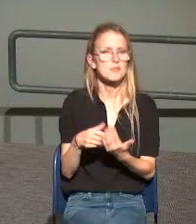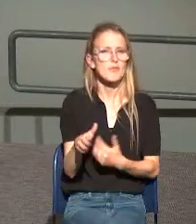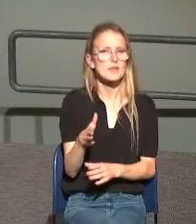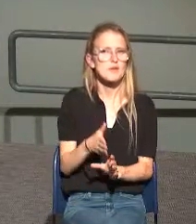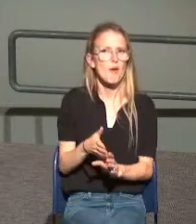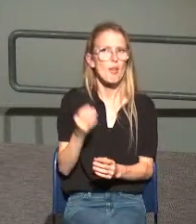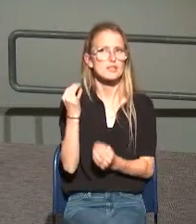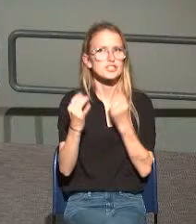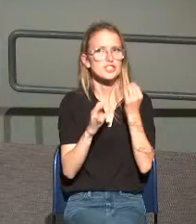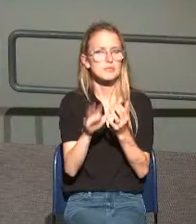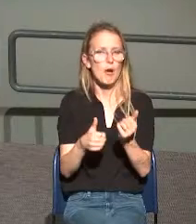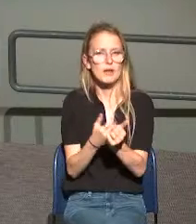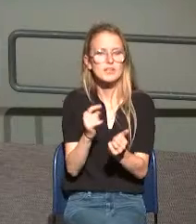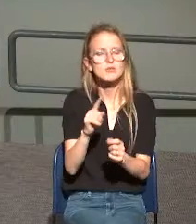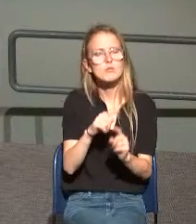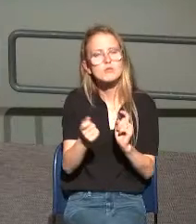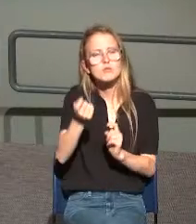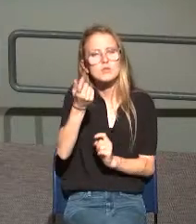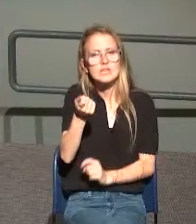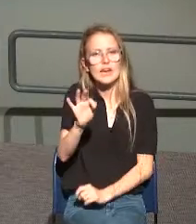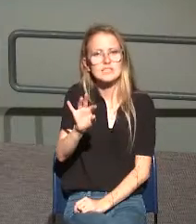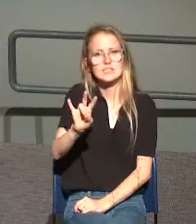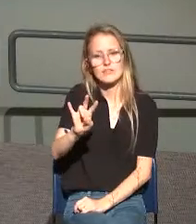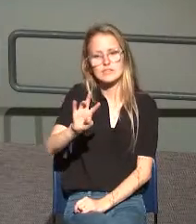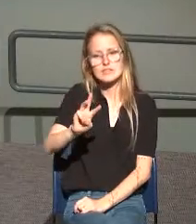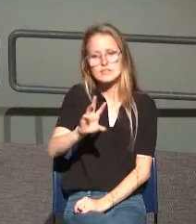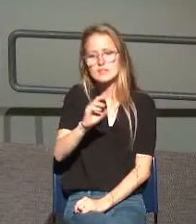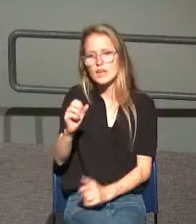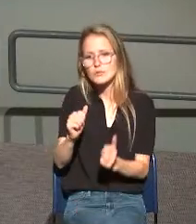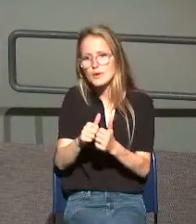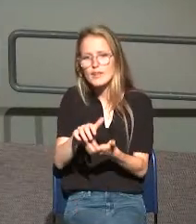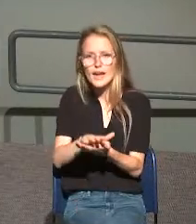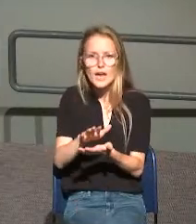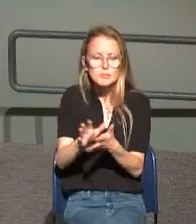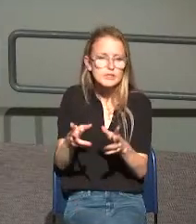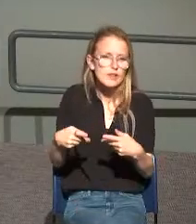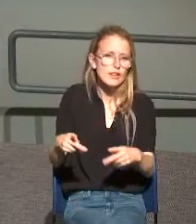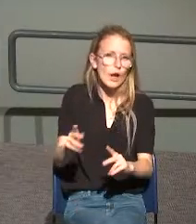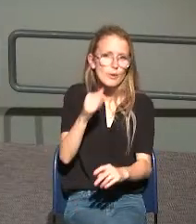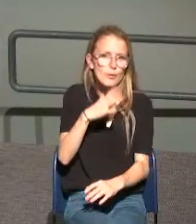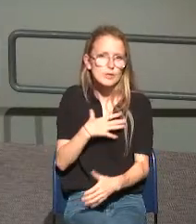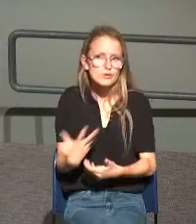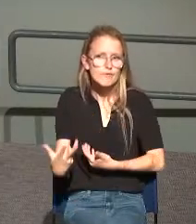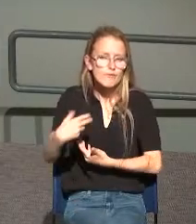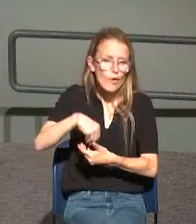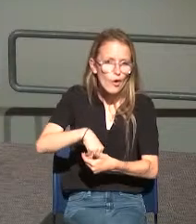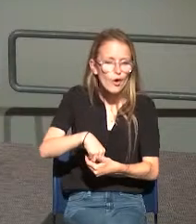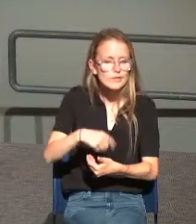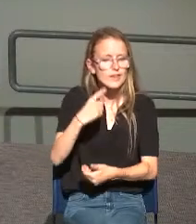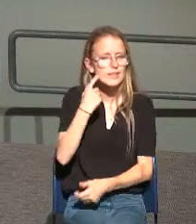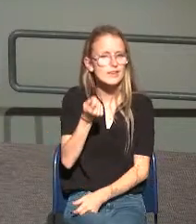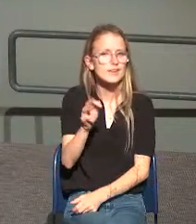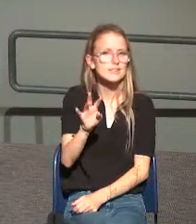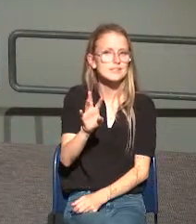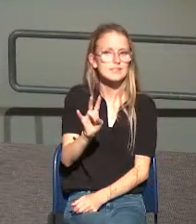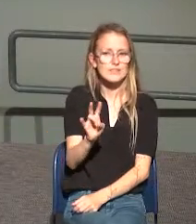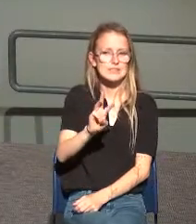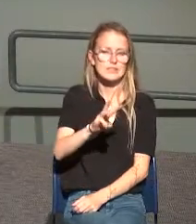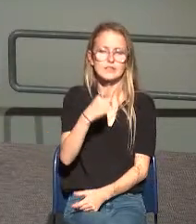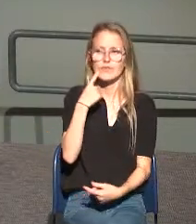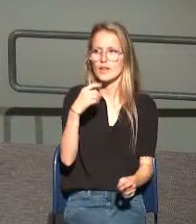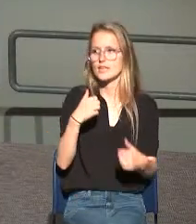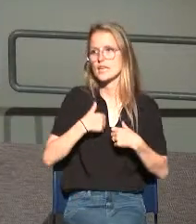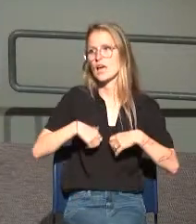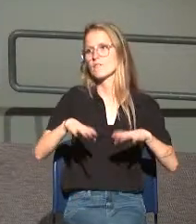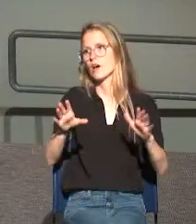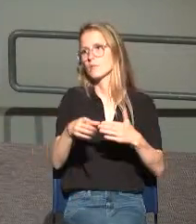by 1976, and of course with the academies letting women in and everything, by 1976, they had finally given up and decided that they